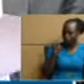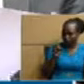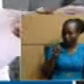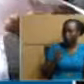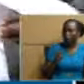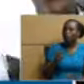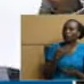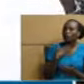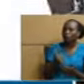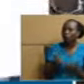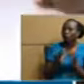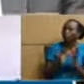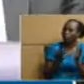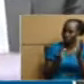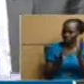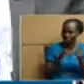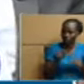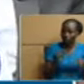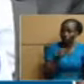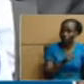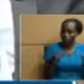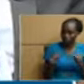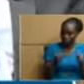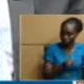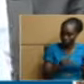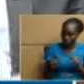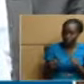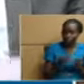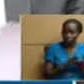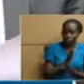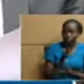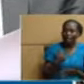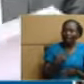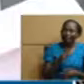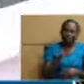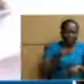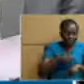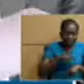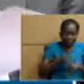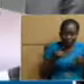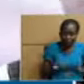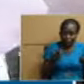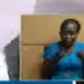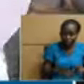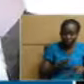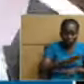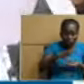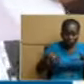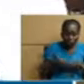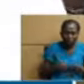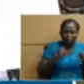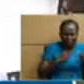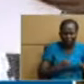I just want to appreciate this conversation, that it has come at the time when we are all struggling